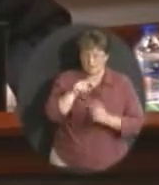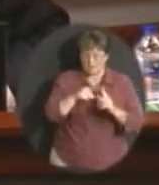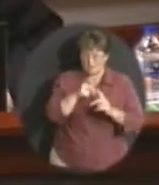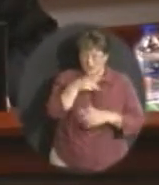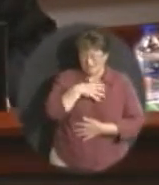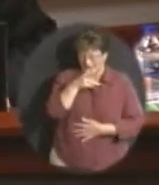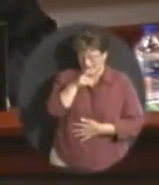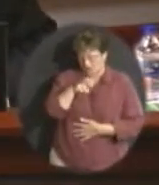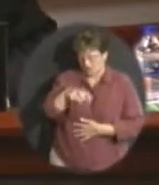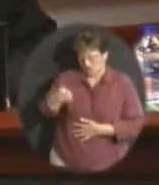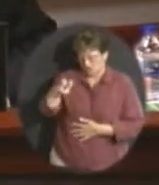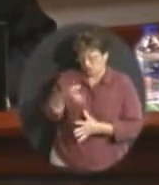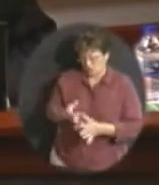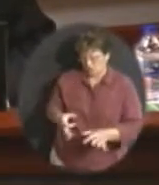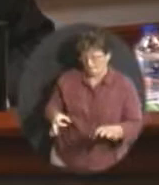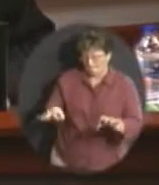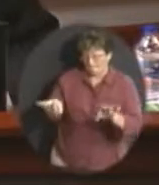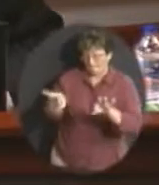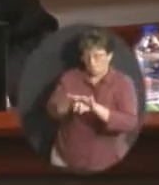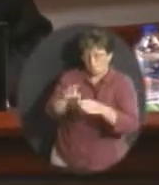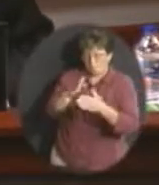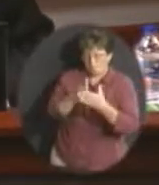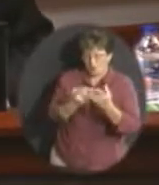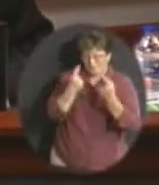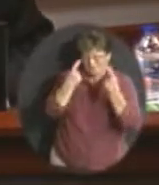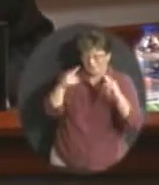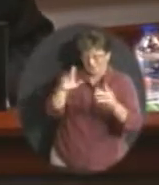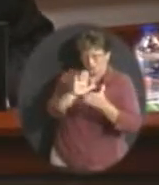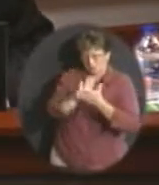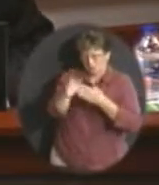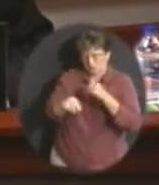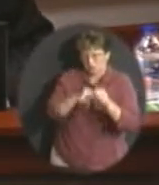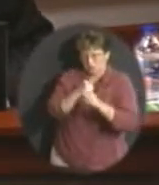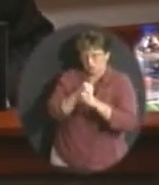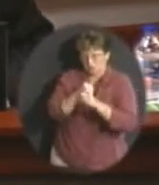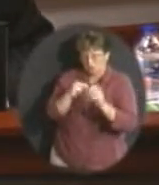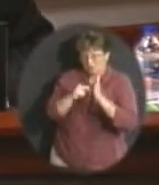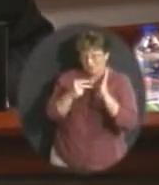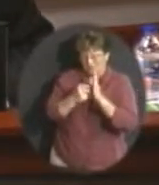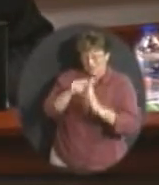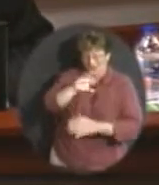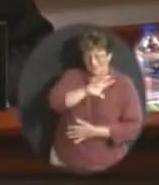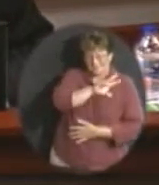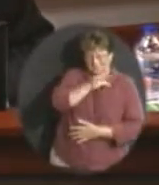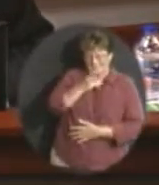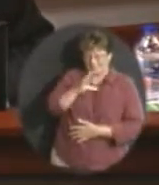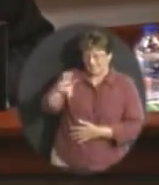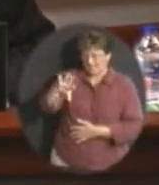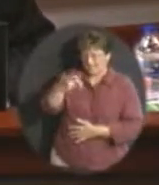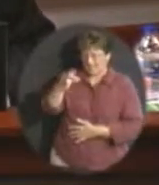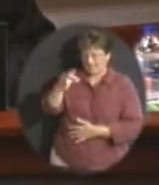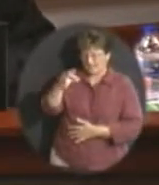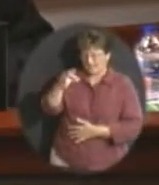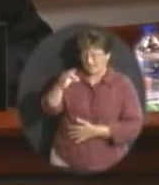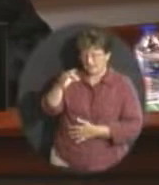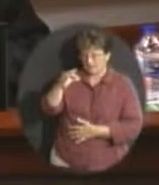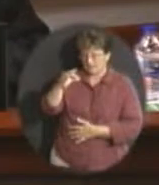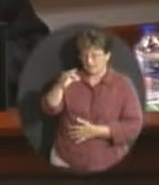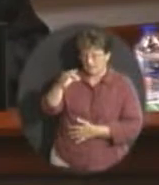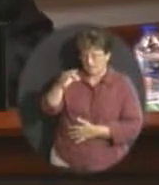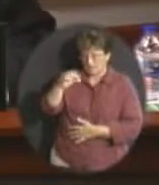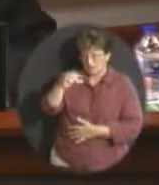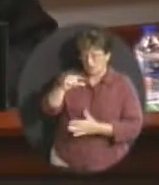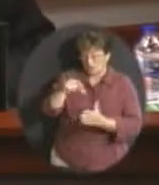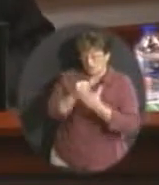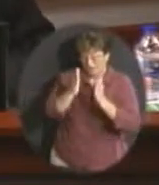an important piece of a successful school year for kids. And so we bring in our 6th graders and our 9th graders on the 15th. So they're the only grade